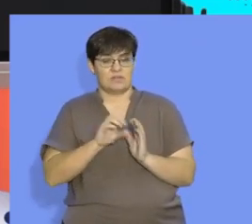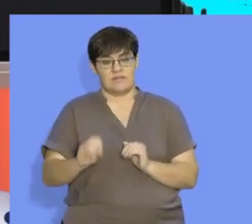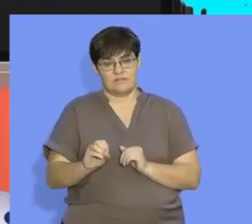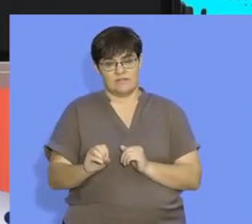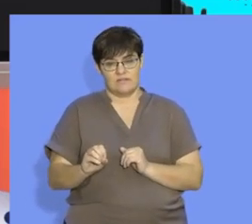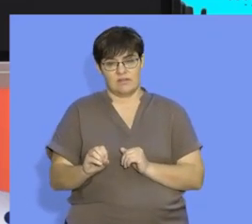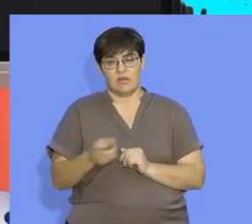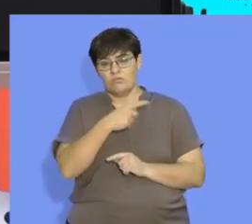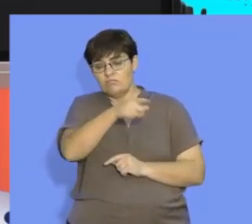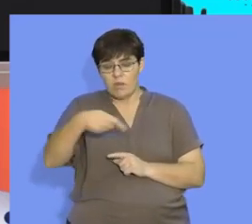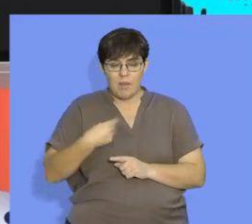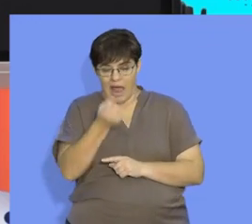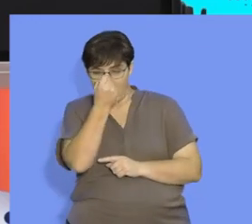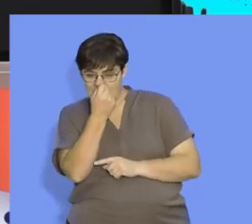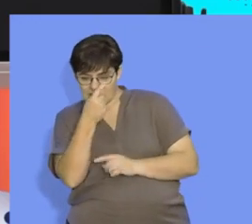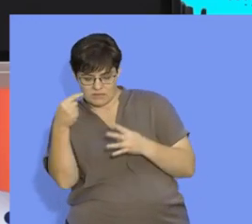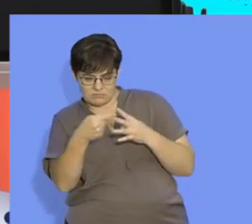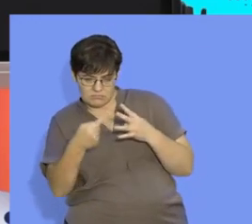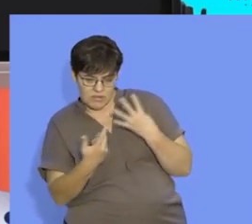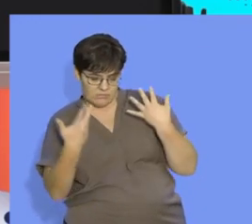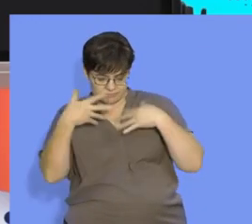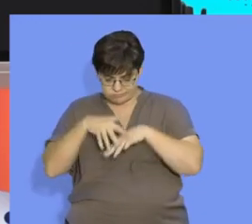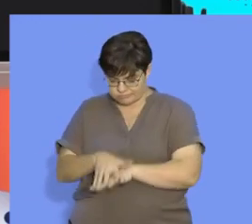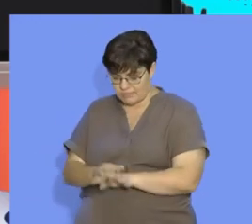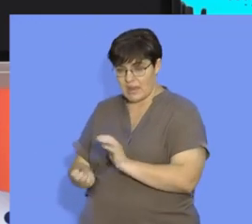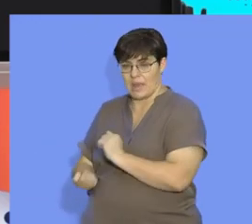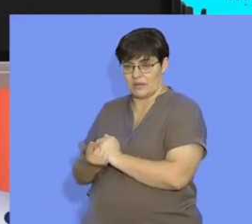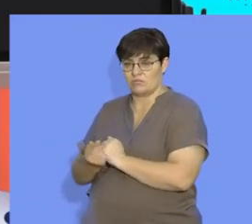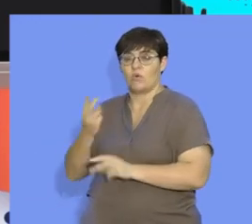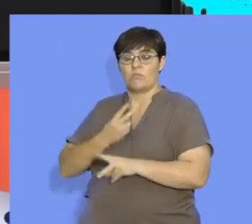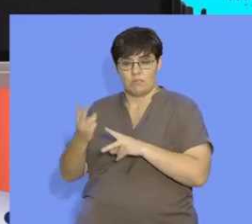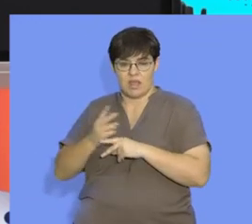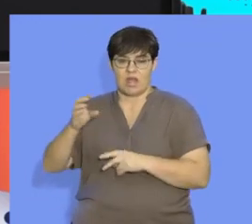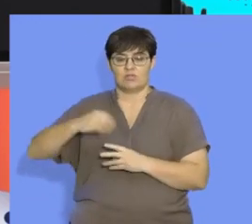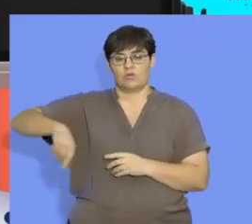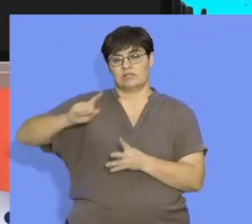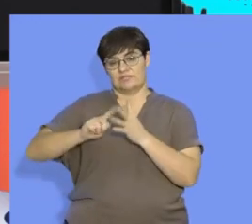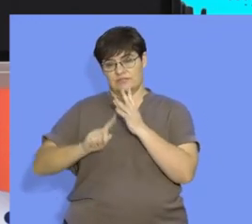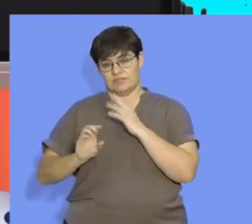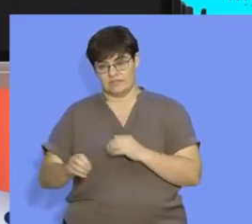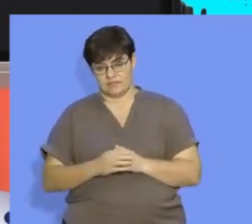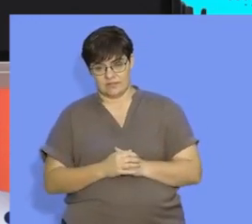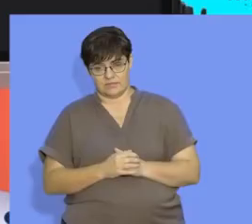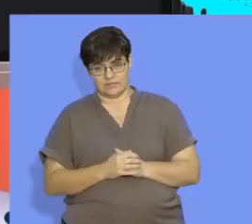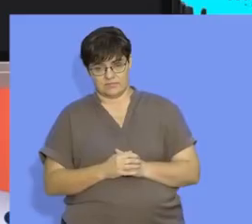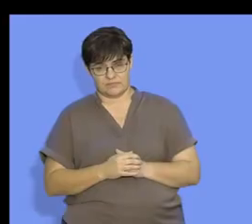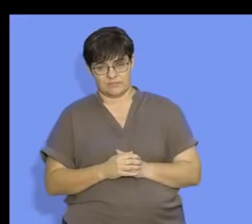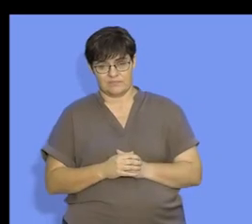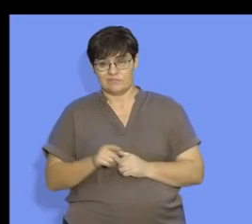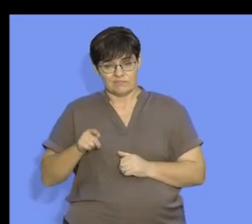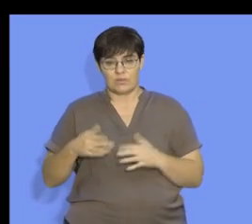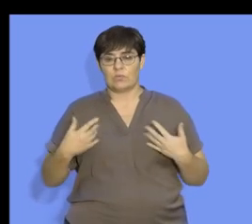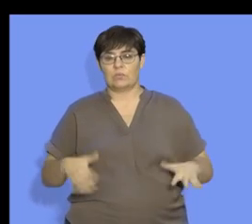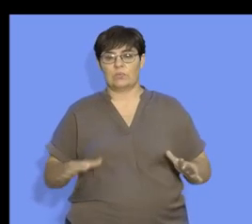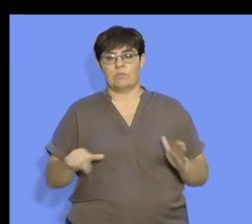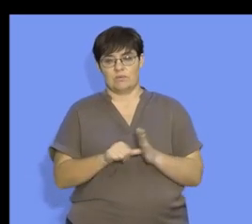it's so very important for us to actually understand these reactions, in terms of preparation of salts. Right, so this